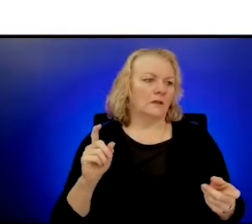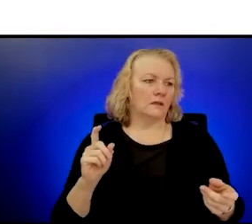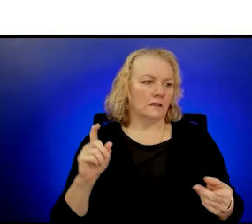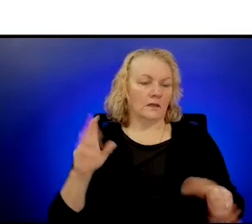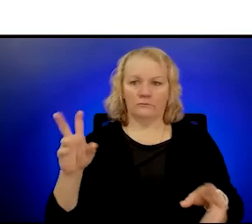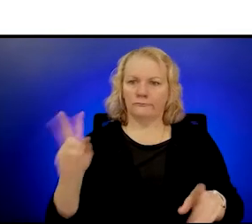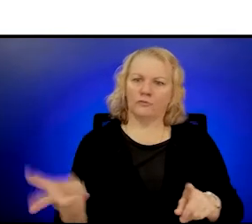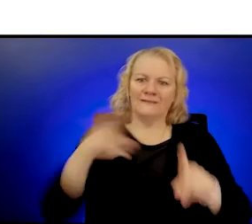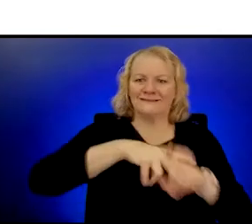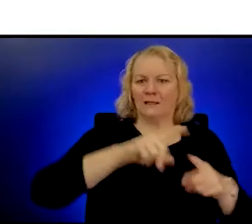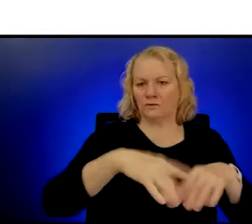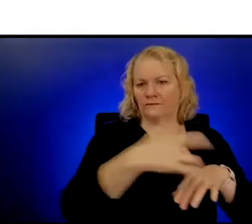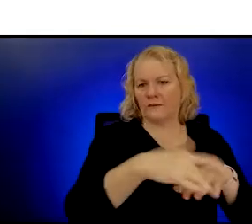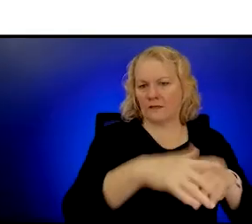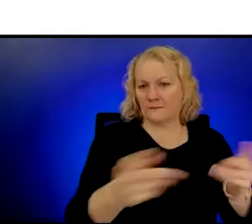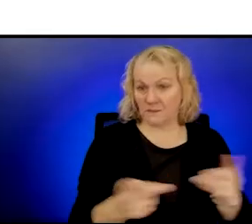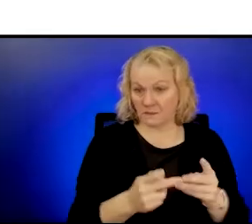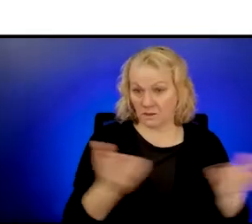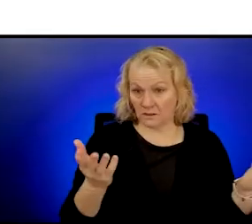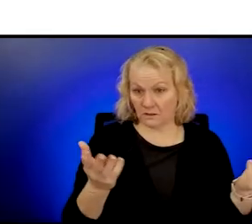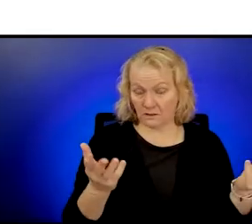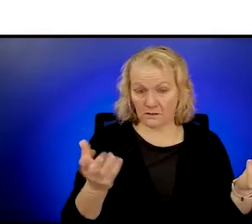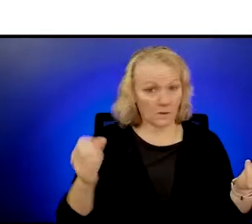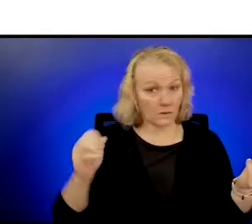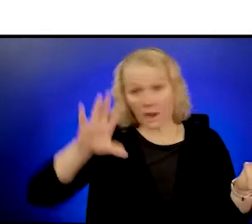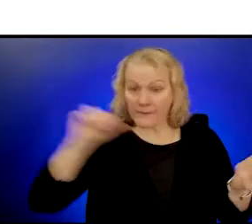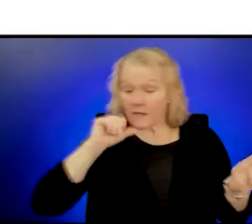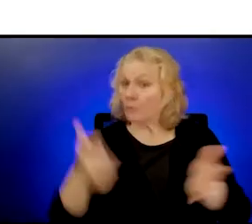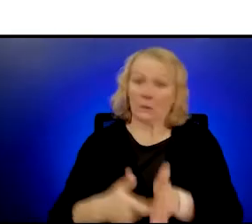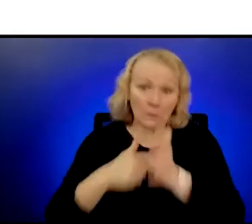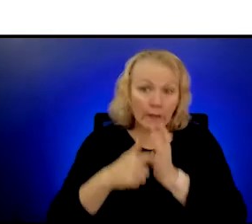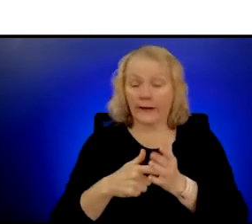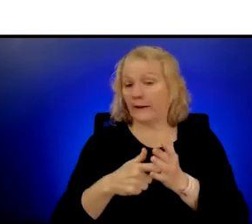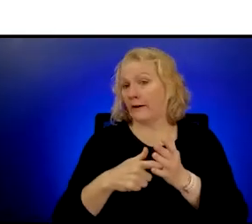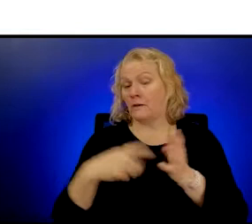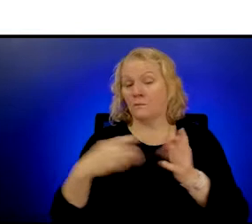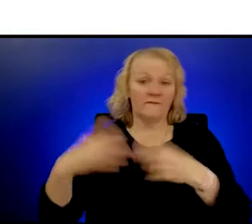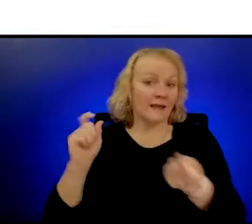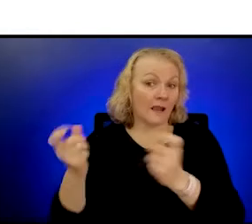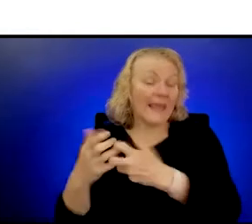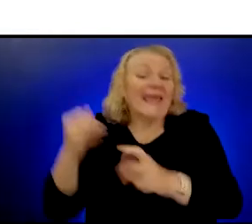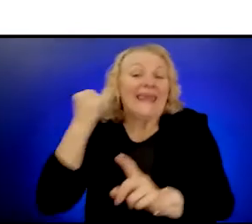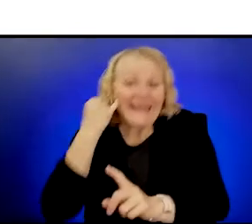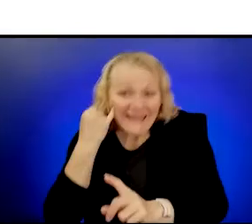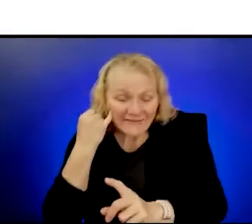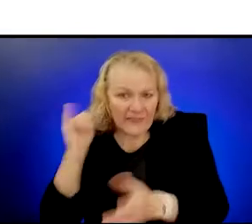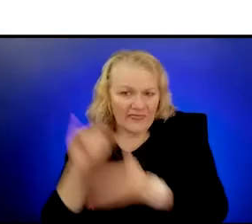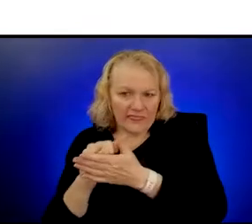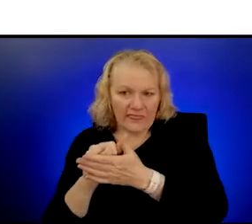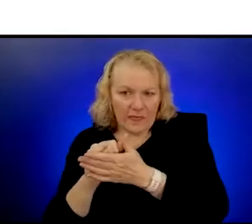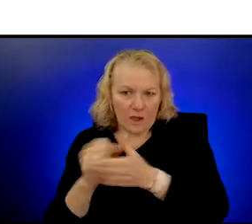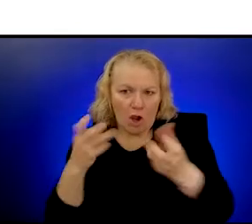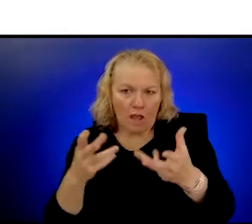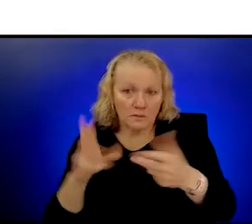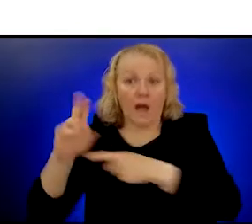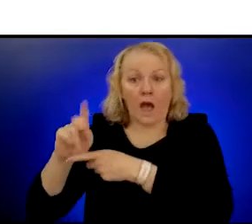position. So an employer is not required to make an accommodation if it would impose an undue